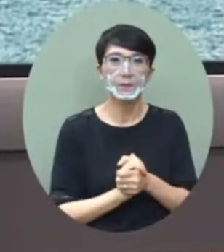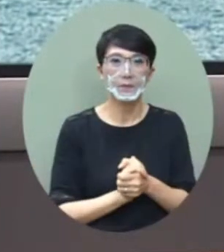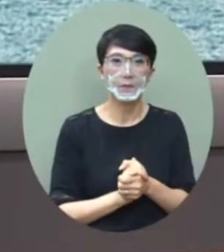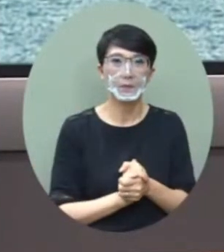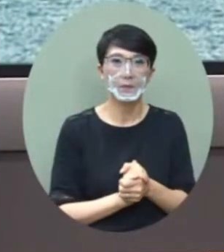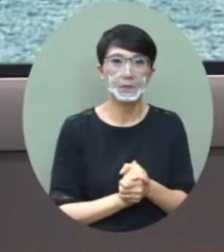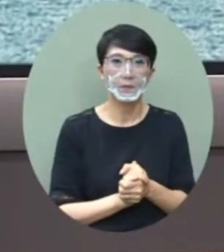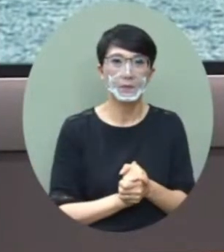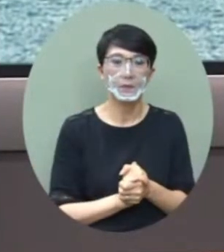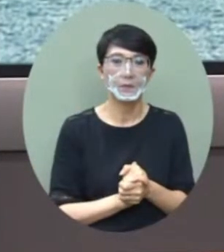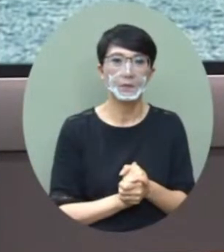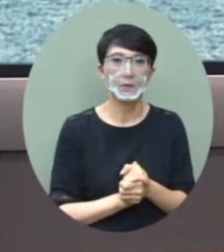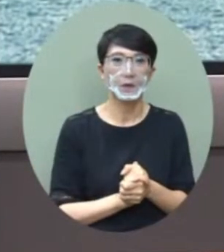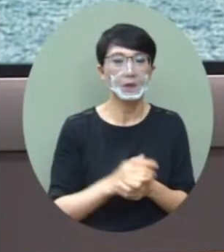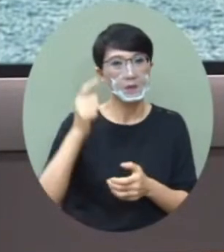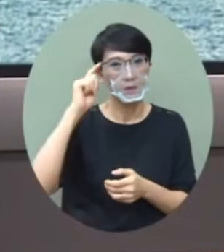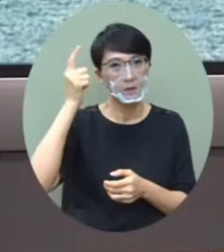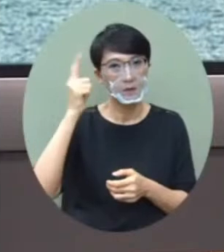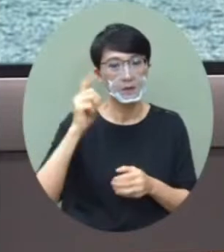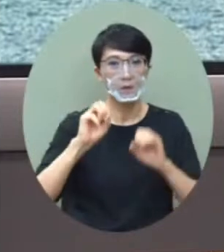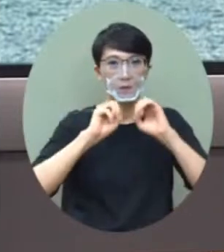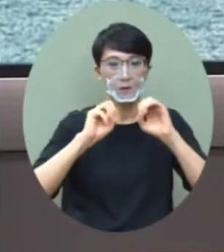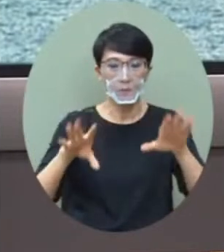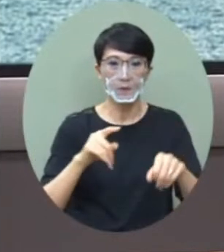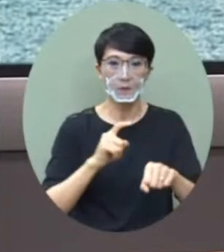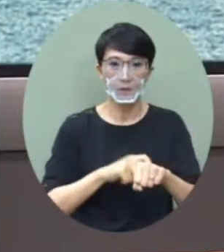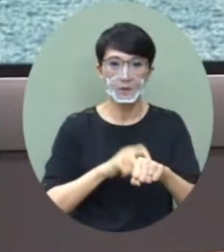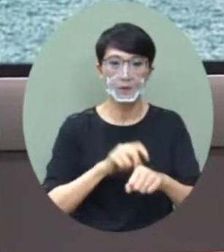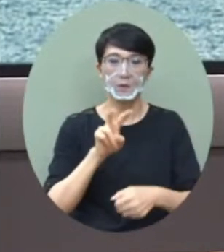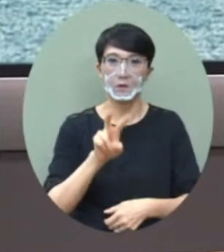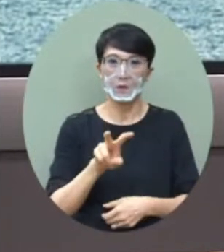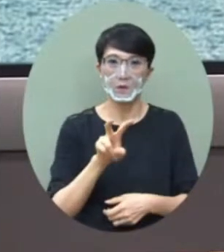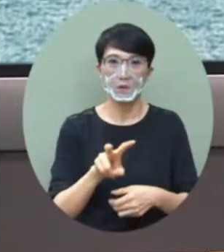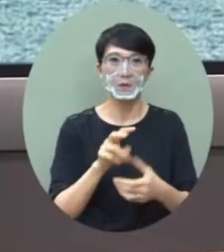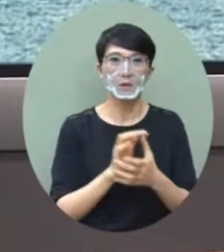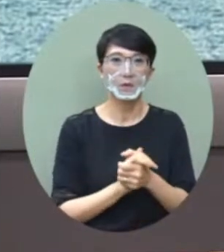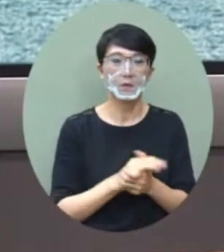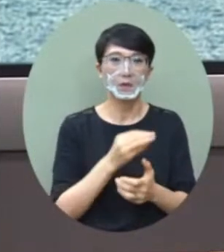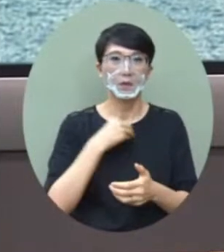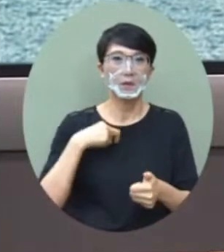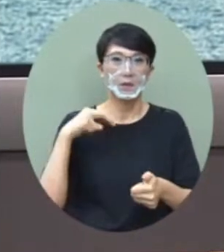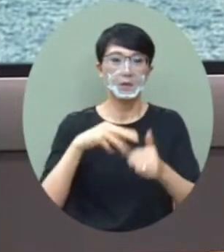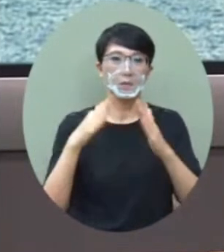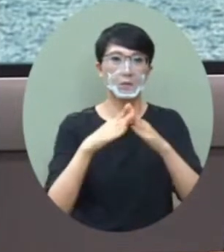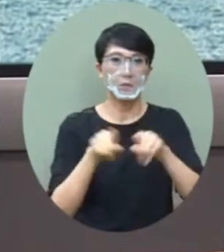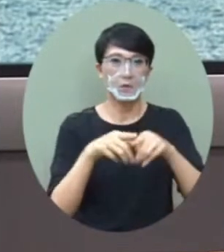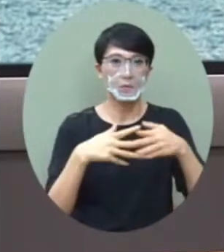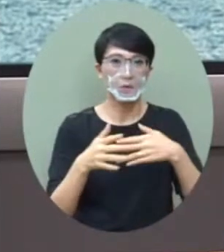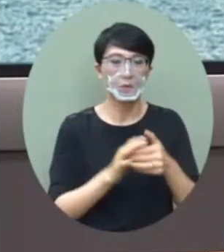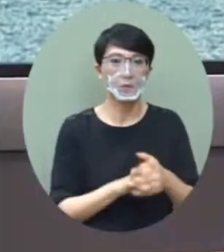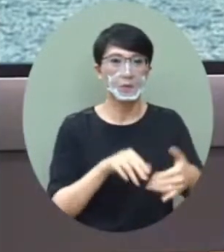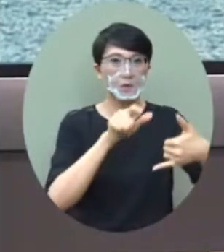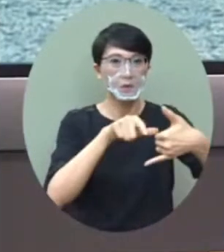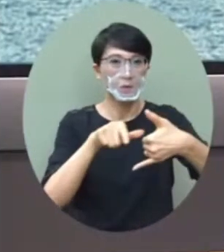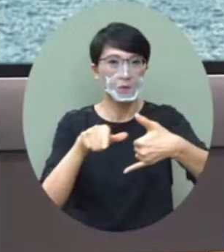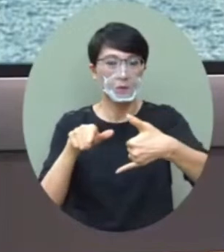we try to report to you the death toll on a daily basis as far as